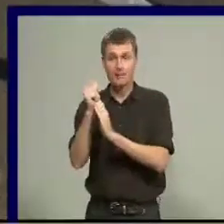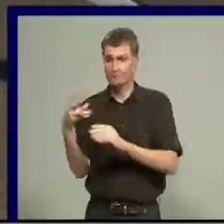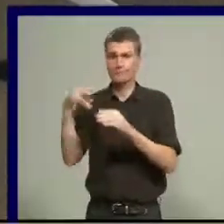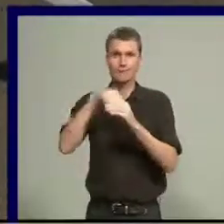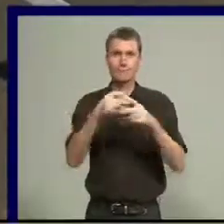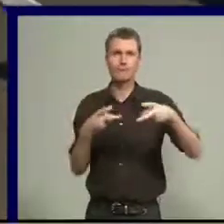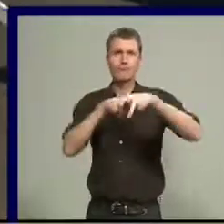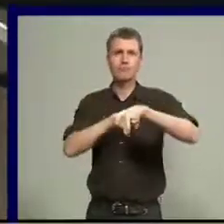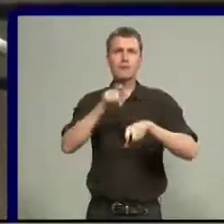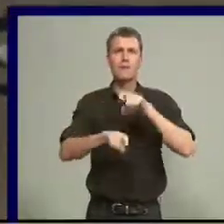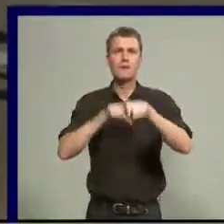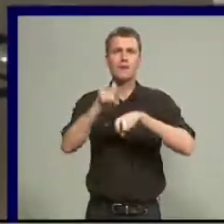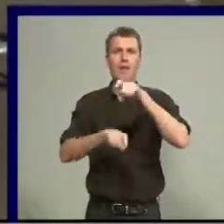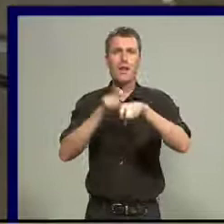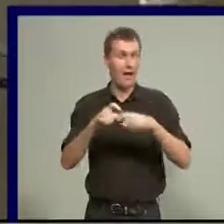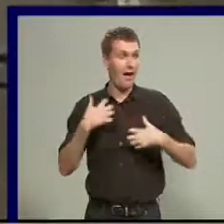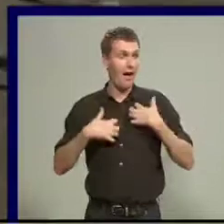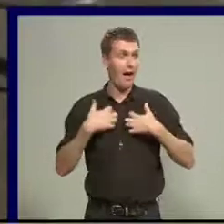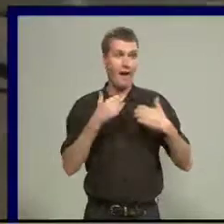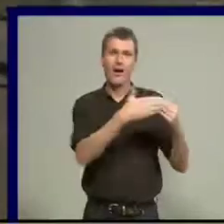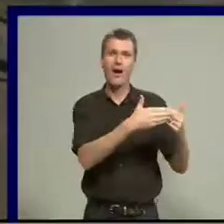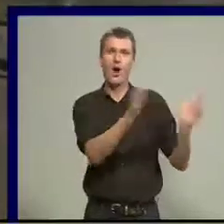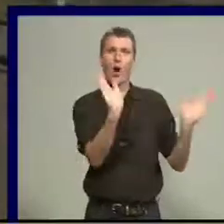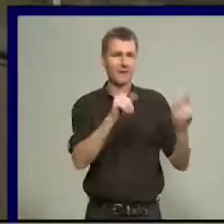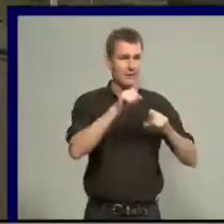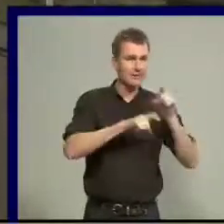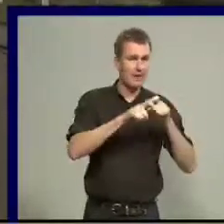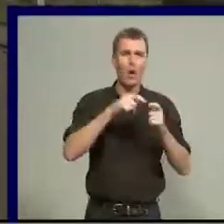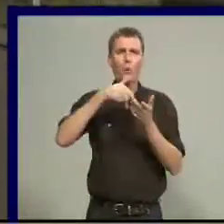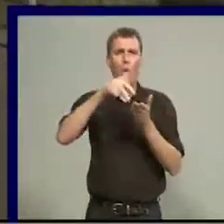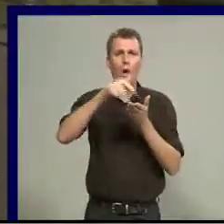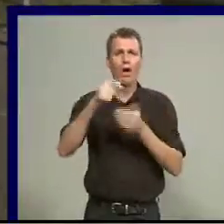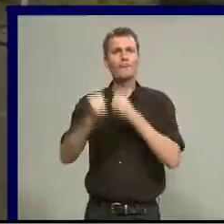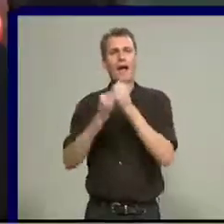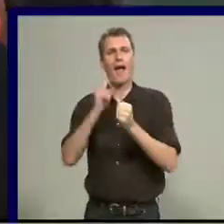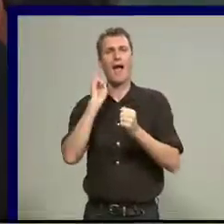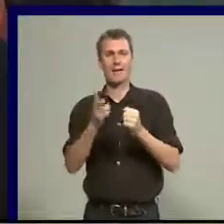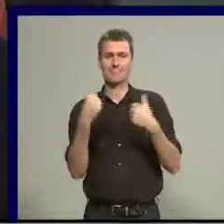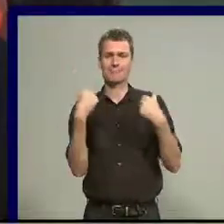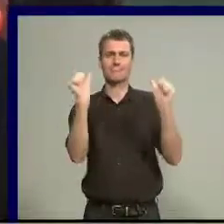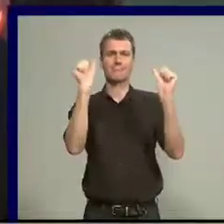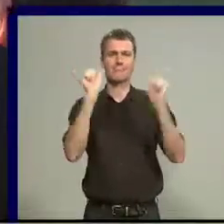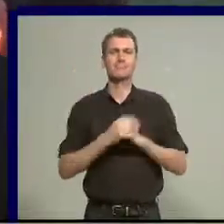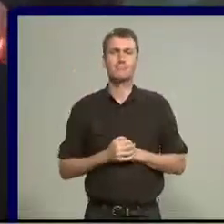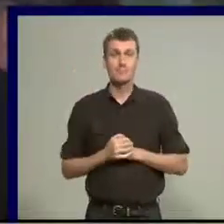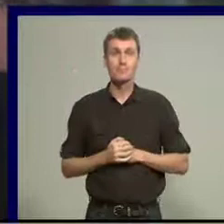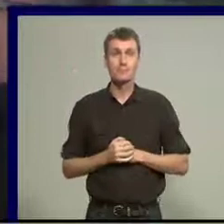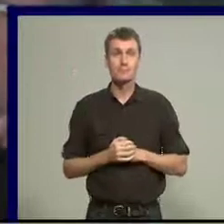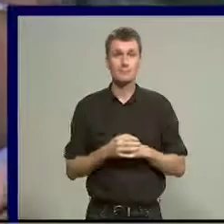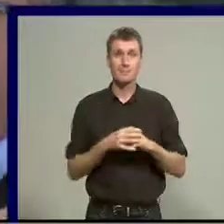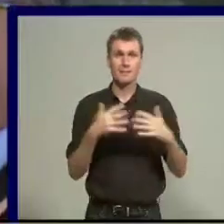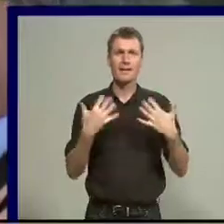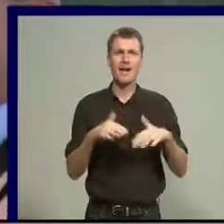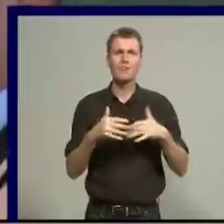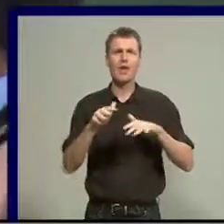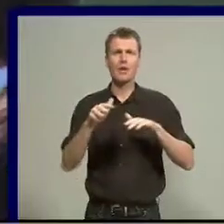bicycle, excited for the gates to be open for cyclists, walkers and runners once more. The Canterbury Earthquake Recovery Authority